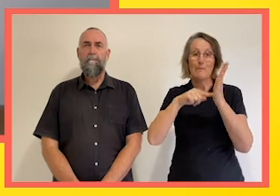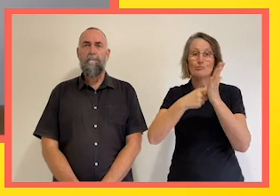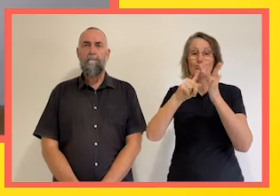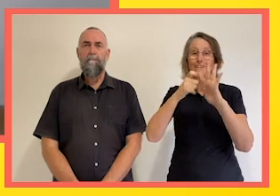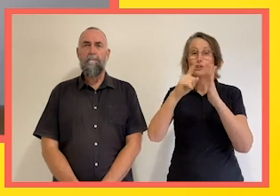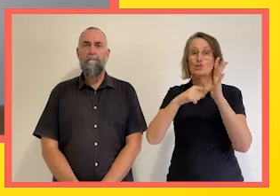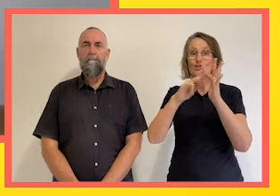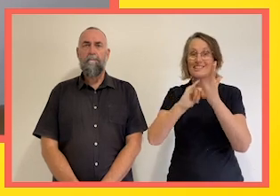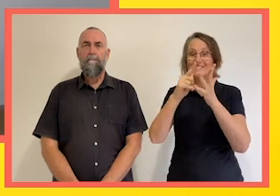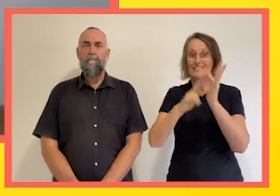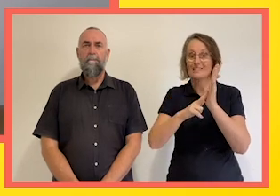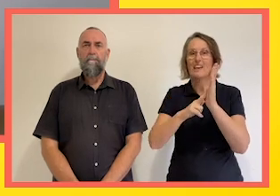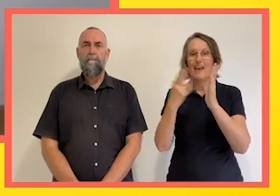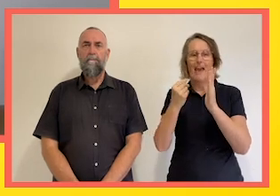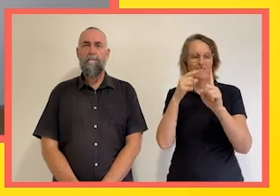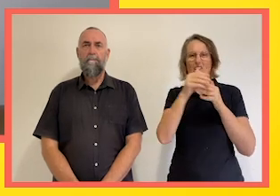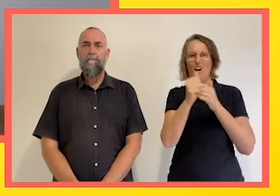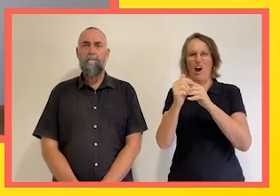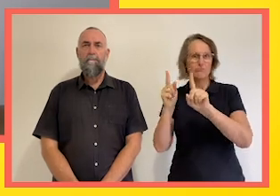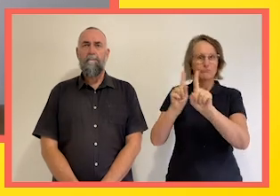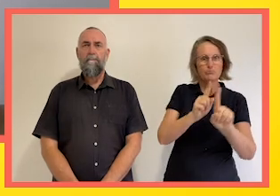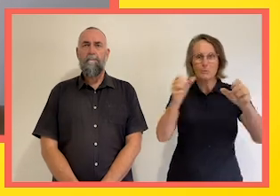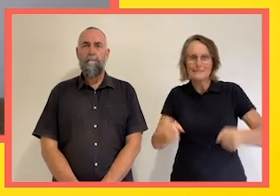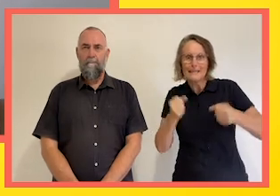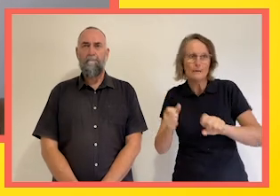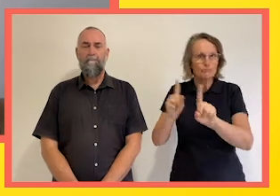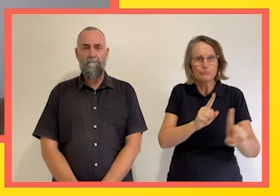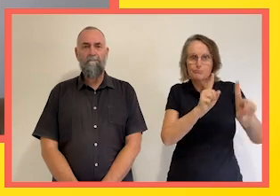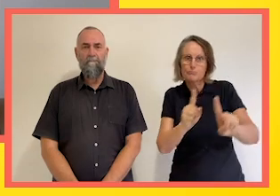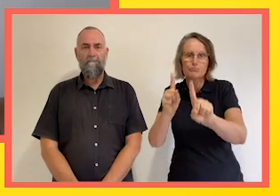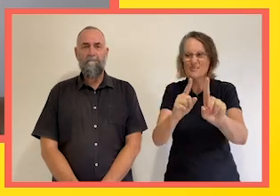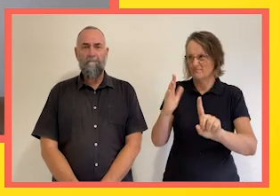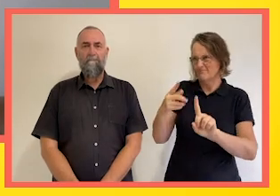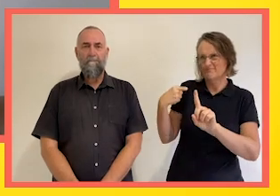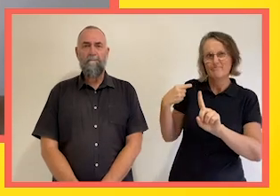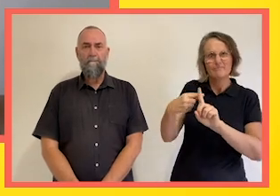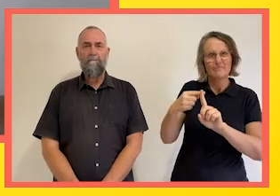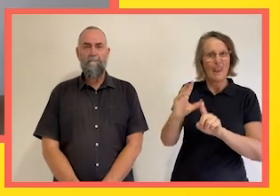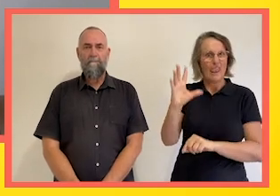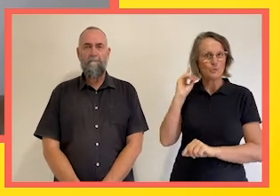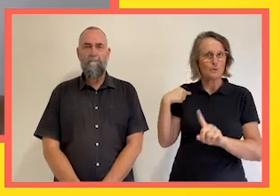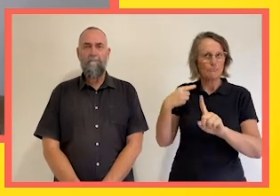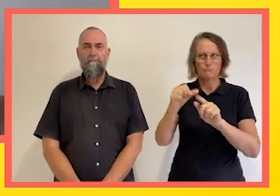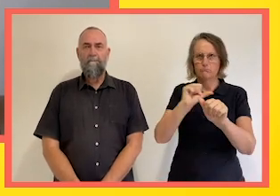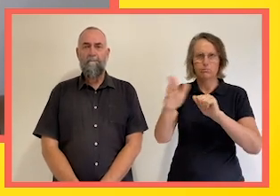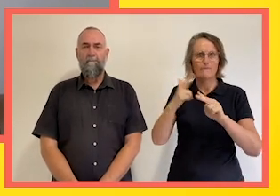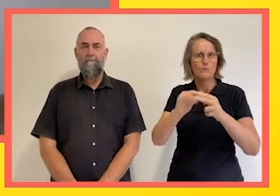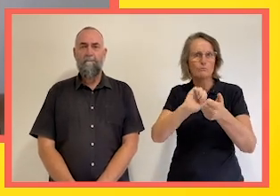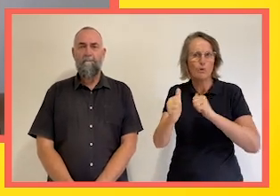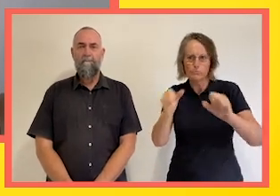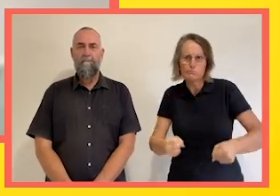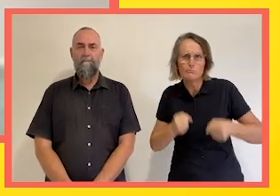at the FIS Para World Sports World Cup finals in Italy over the past week and doing a tremendous job over